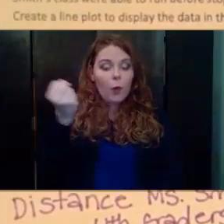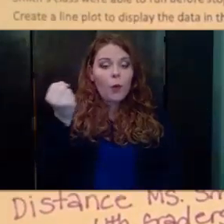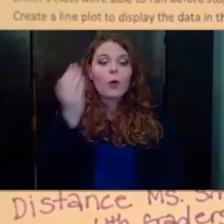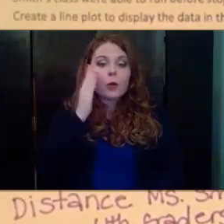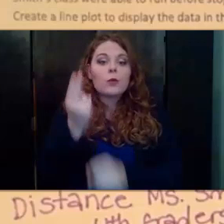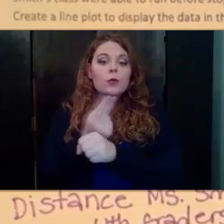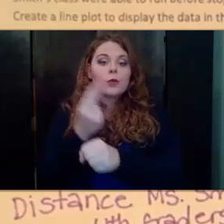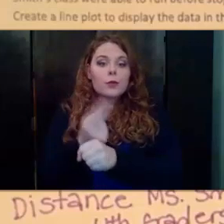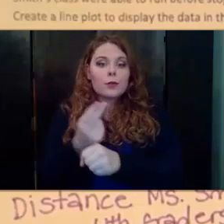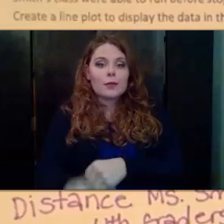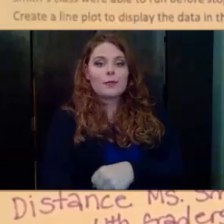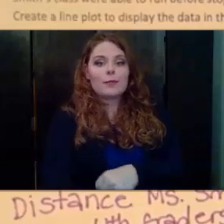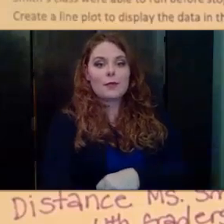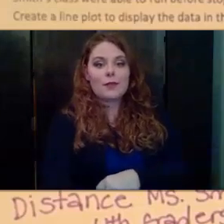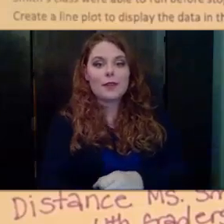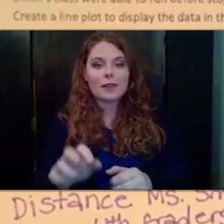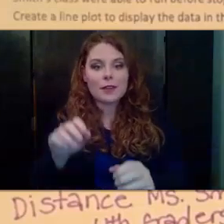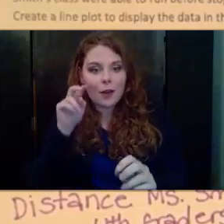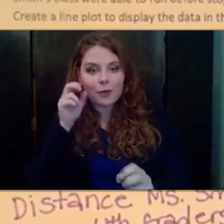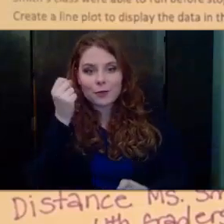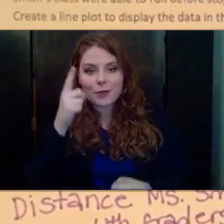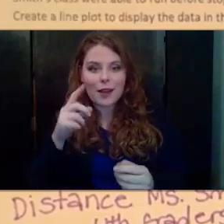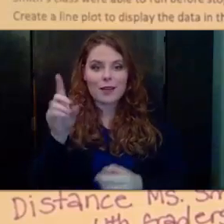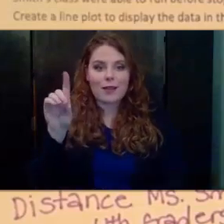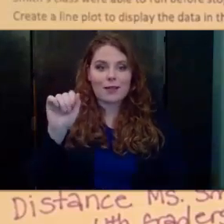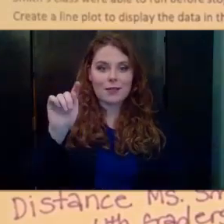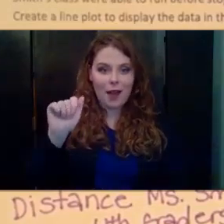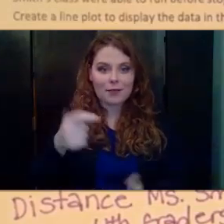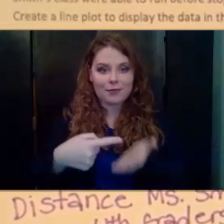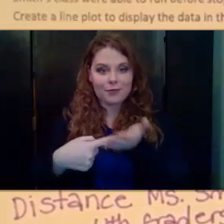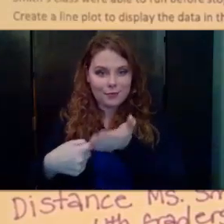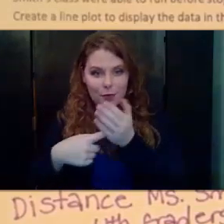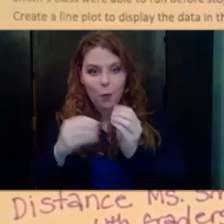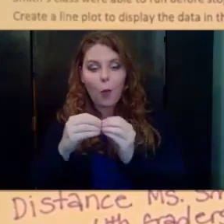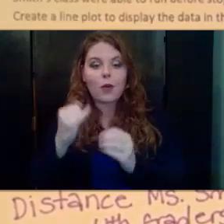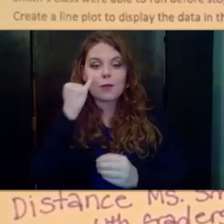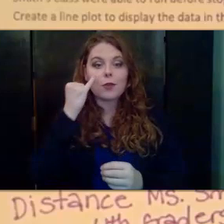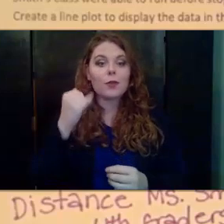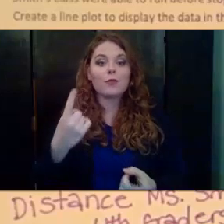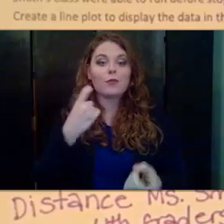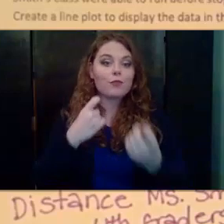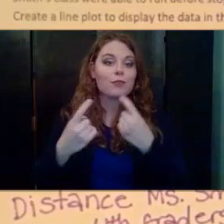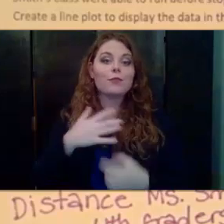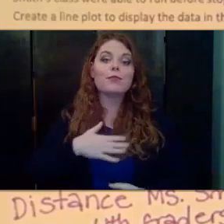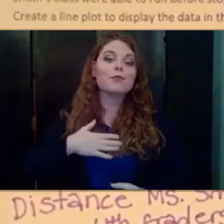about interpreting our data and discuss it. If you have any questions in the meantime, feel